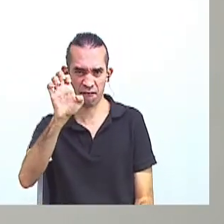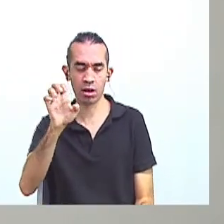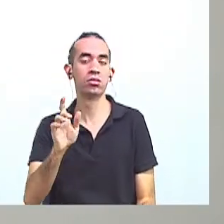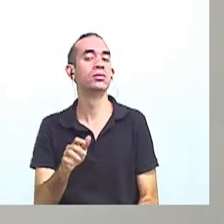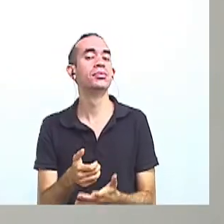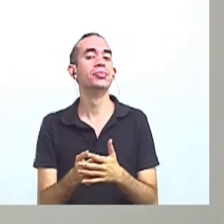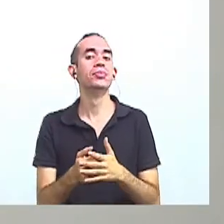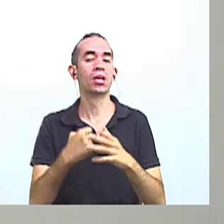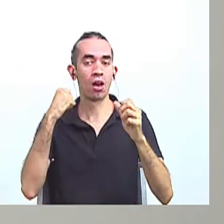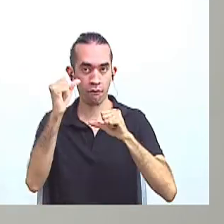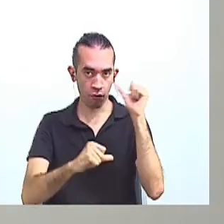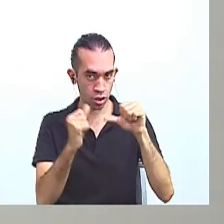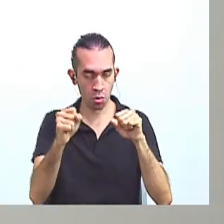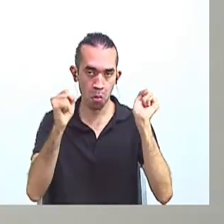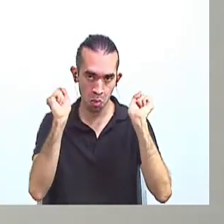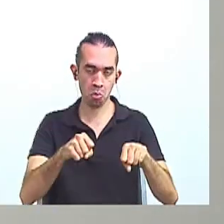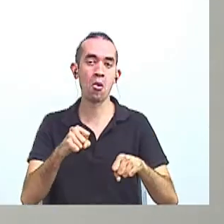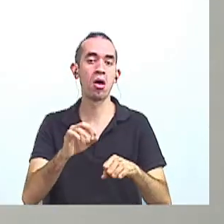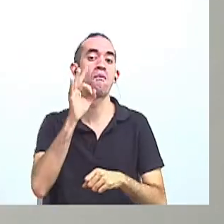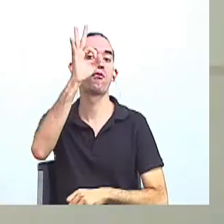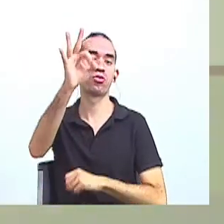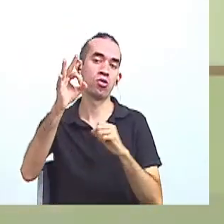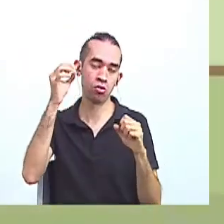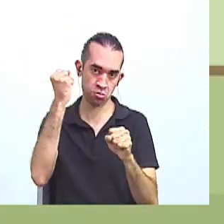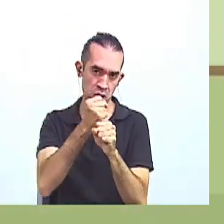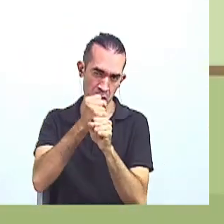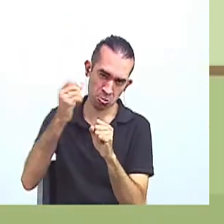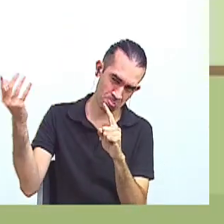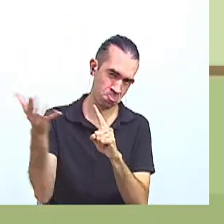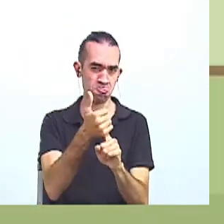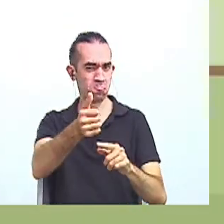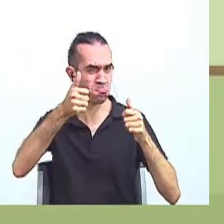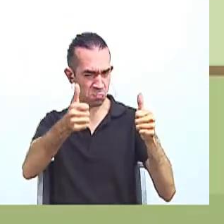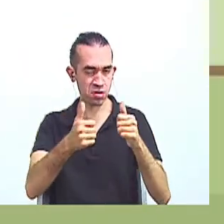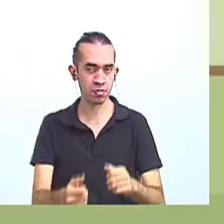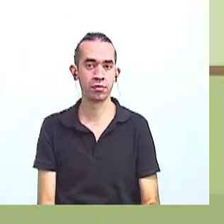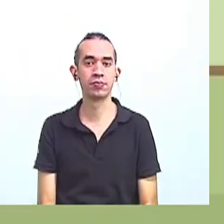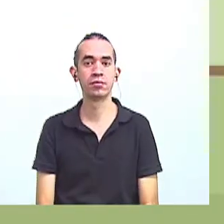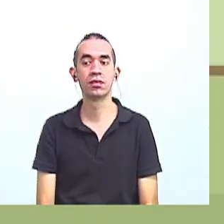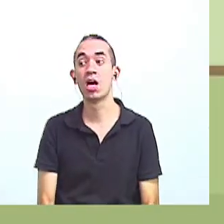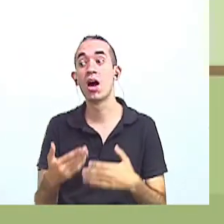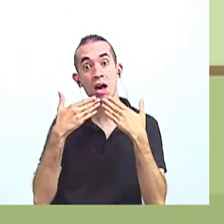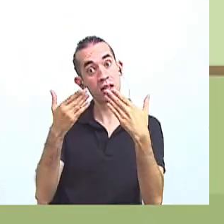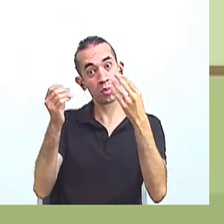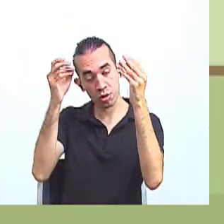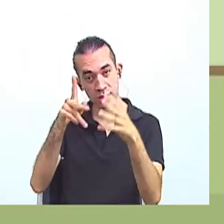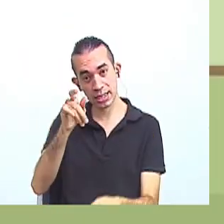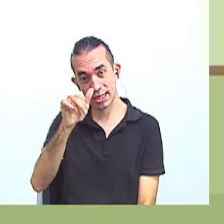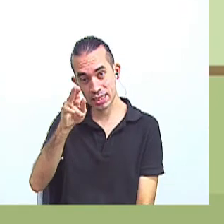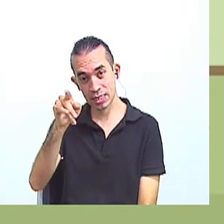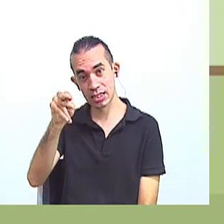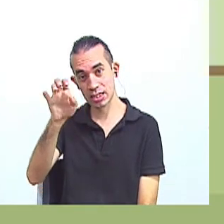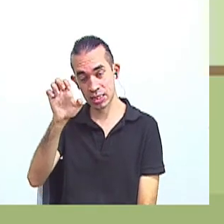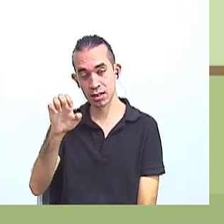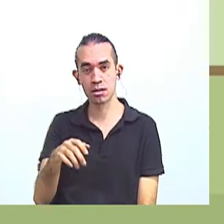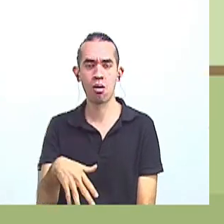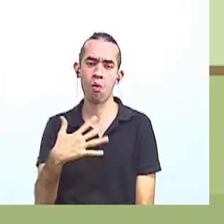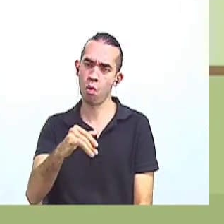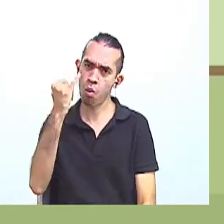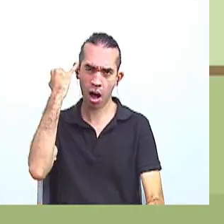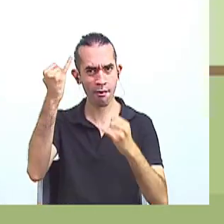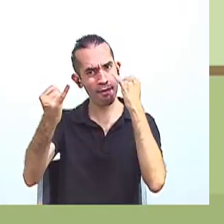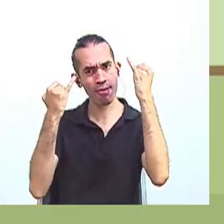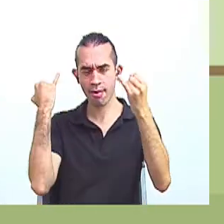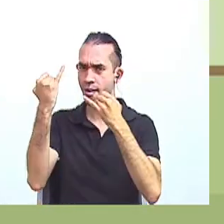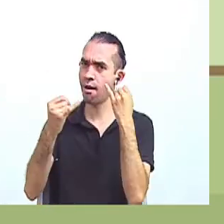you the chance to get a great job in the future. Thank you, Teacher Christine. That was a great idea as